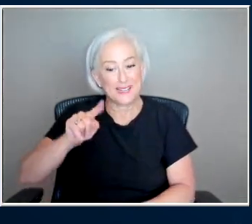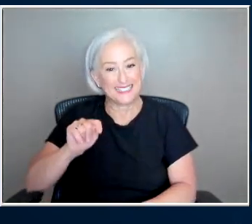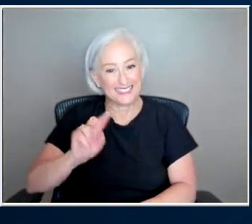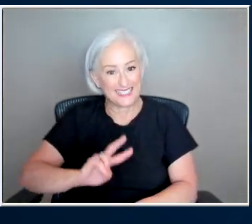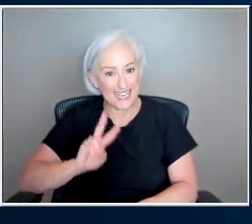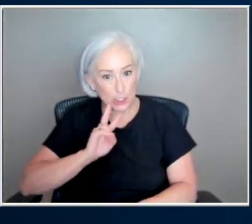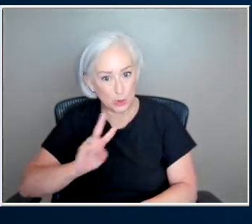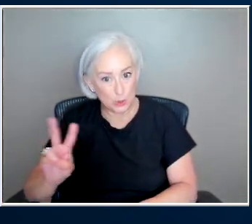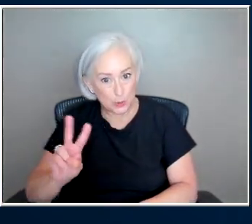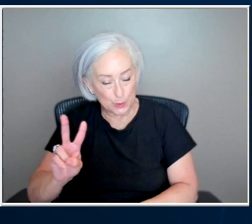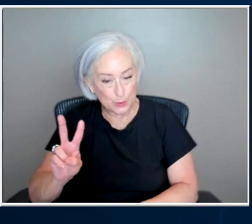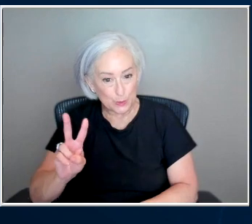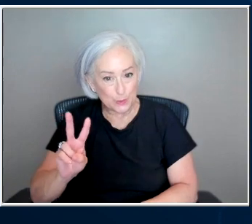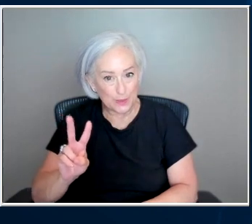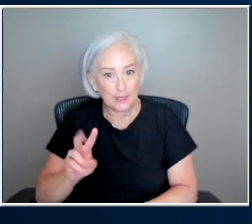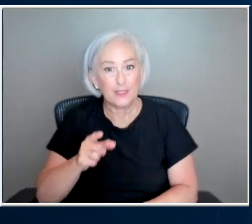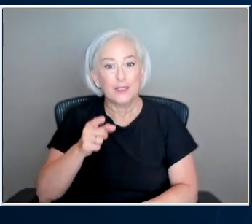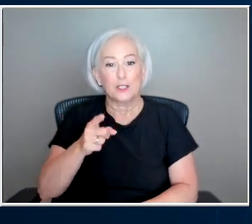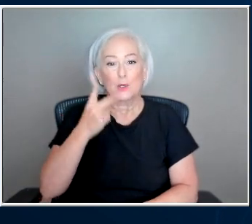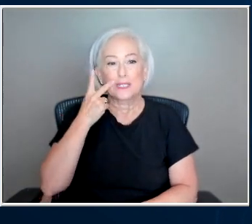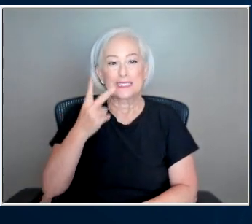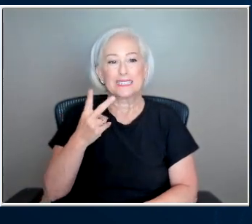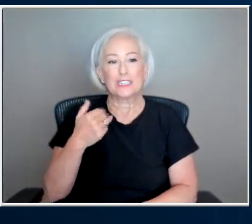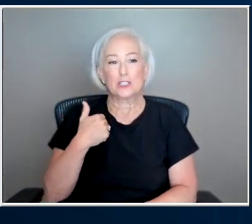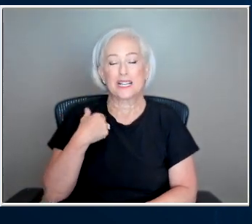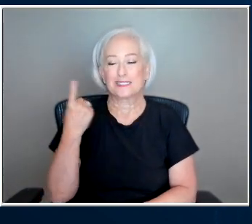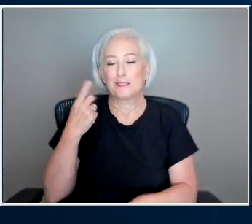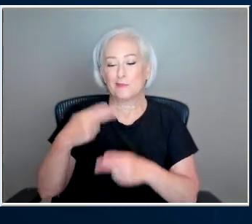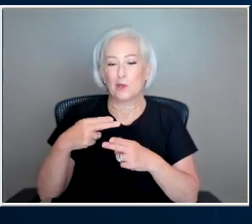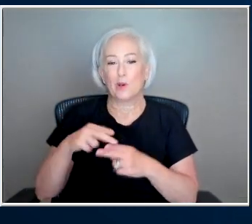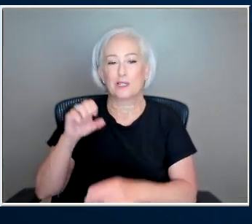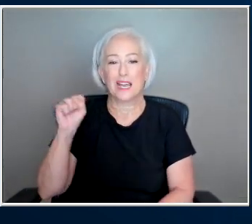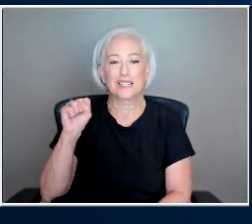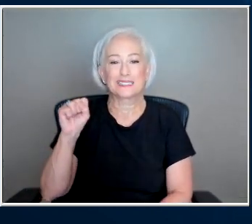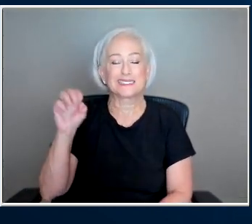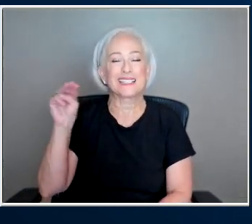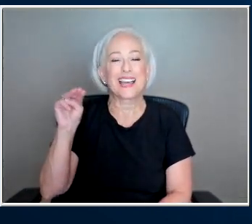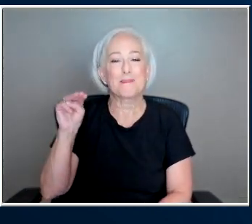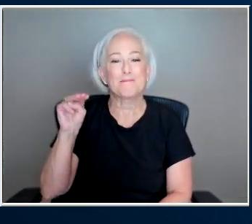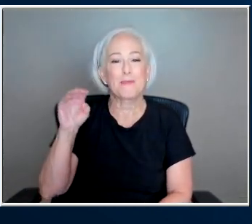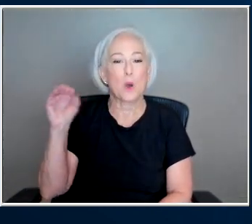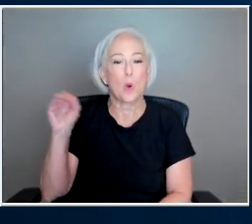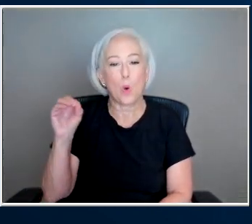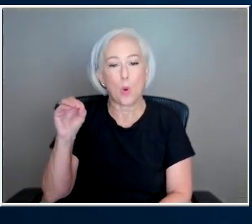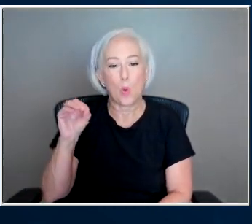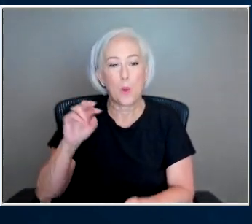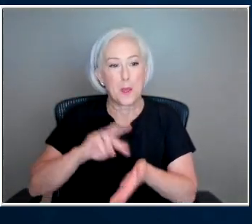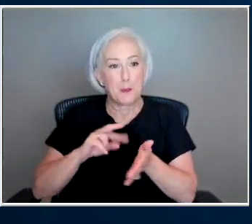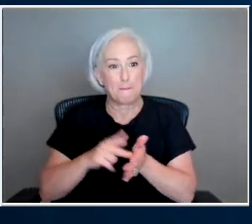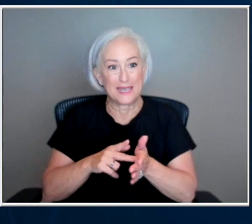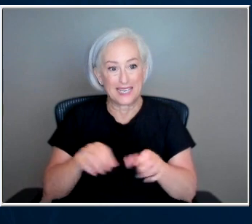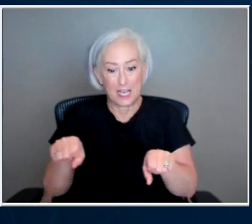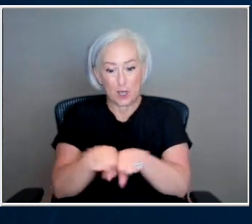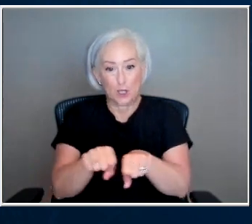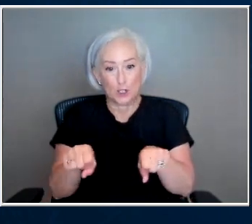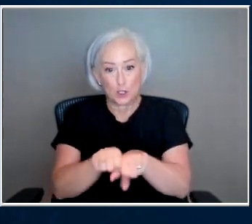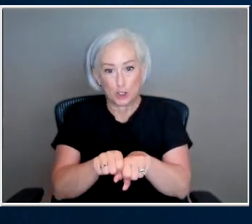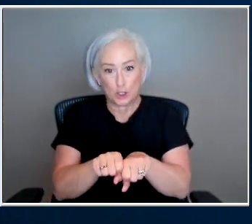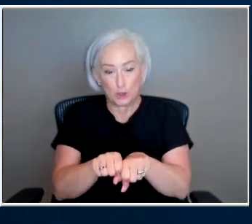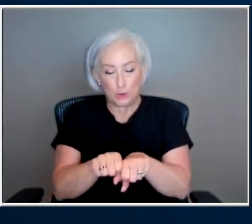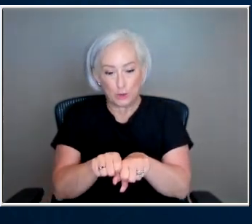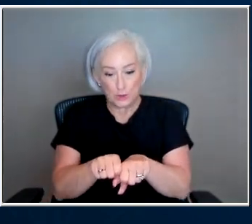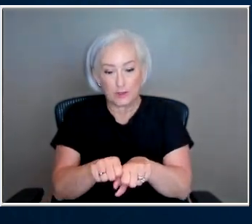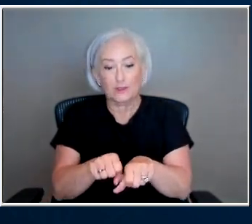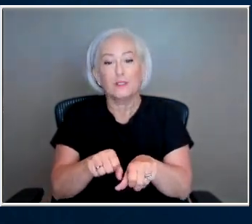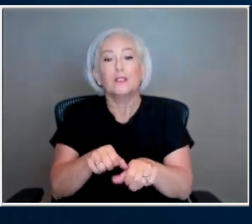she starts getting, they call them SMOs. They're like little inserts into the shoes that go just up to the ankle, and those